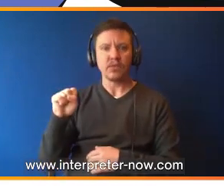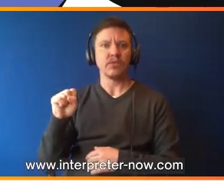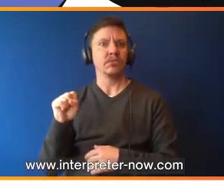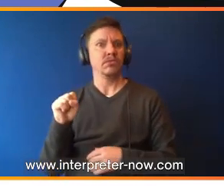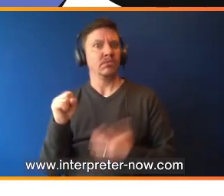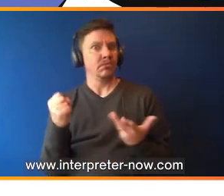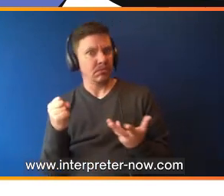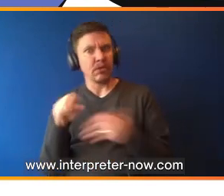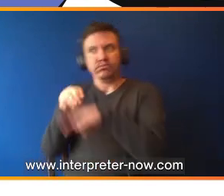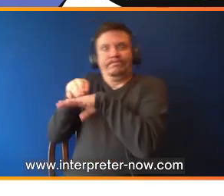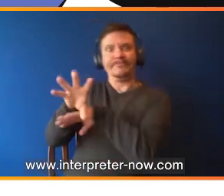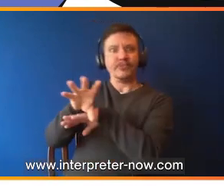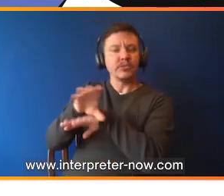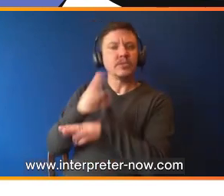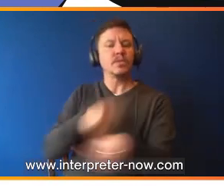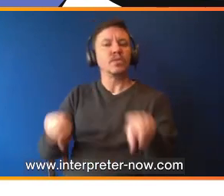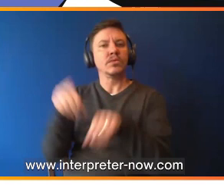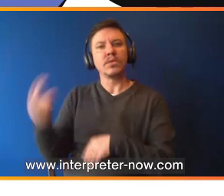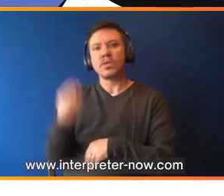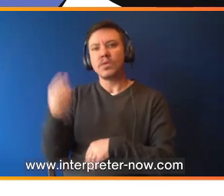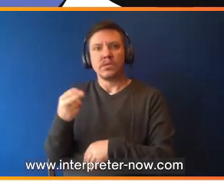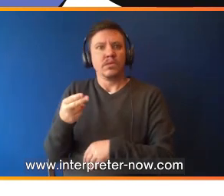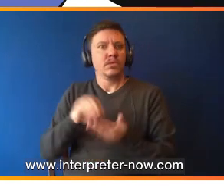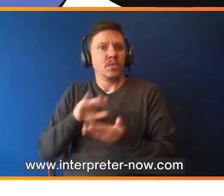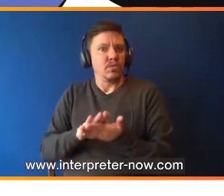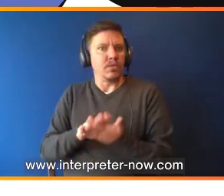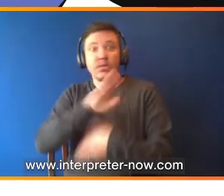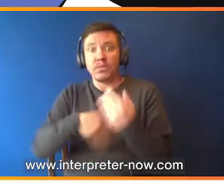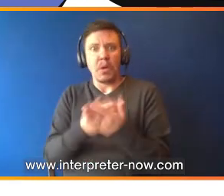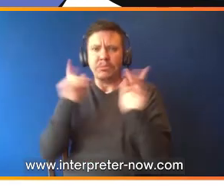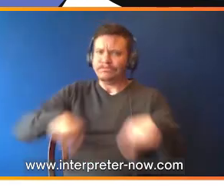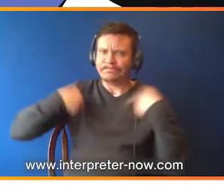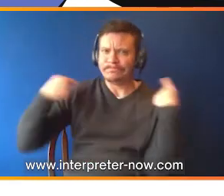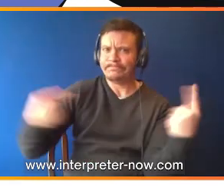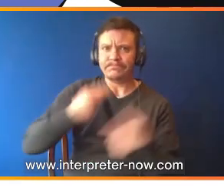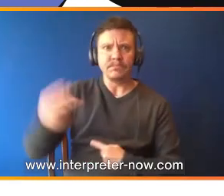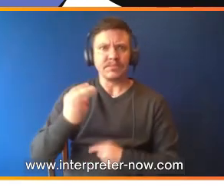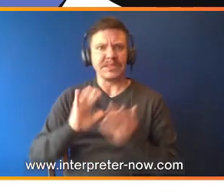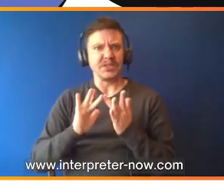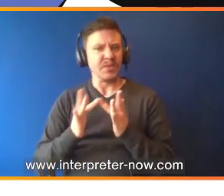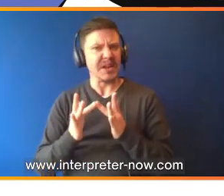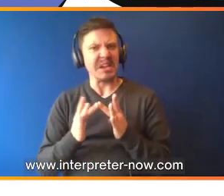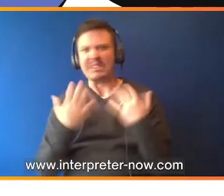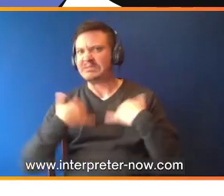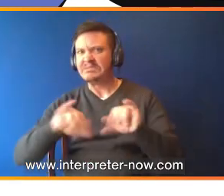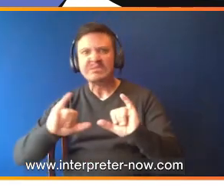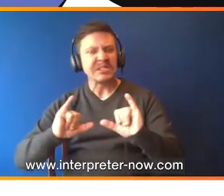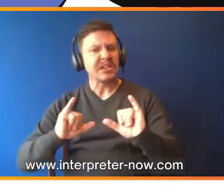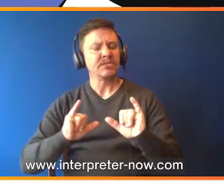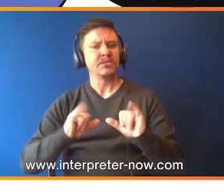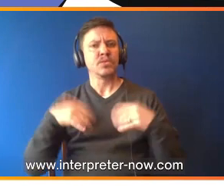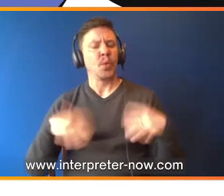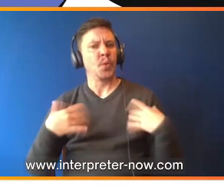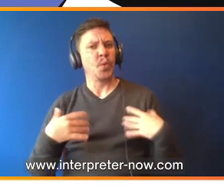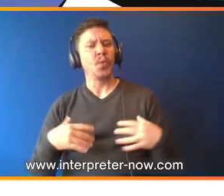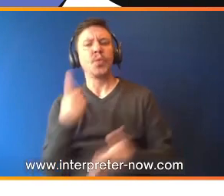so that we don't build those things, so that we're building them in a new way, right? But maybe you could you talk about, you know, when we talk